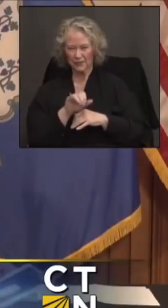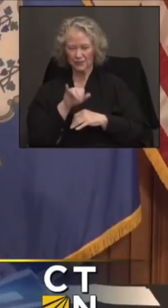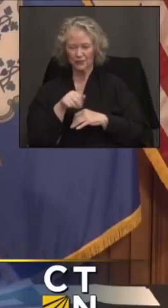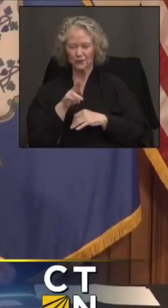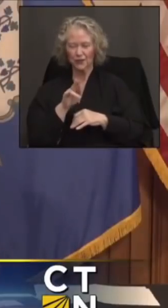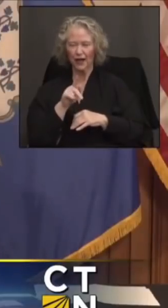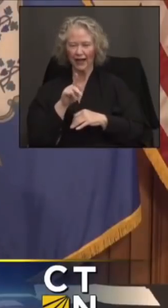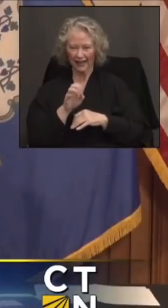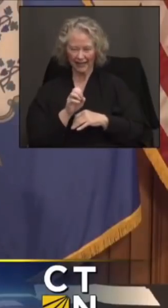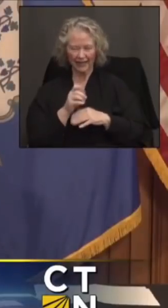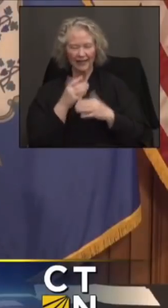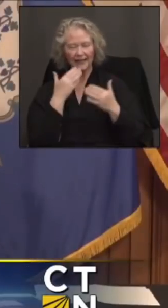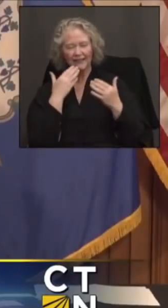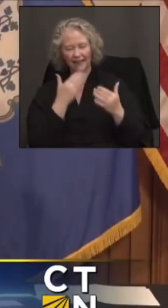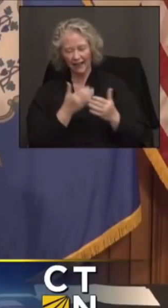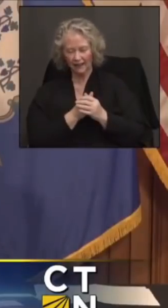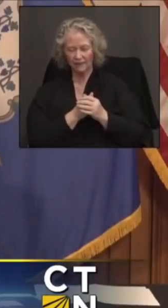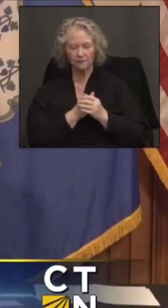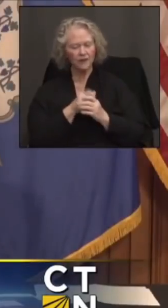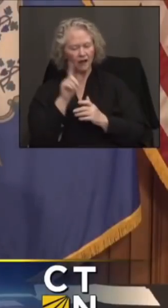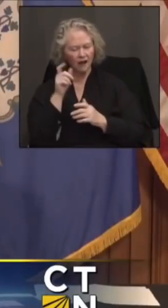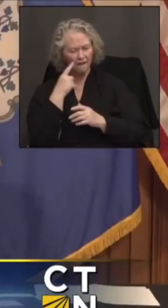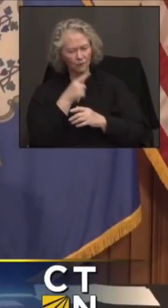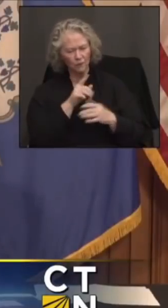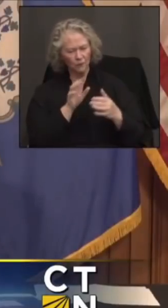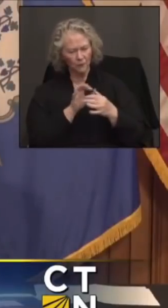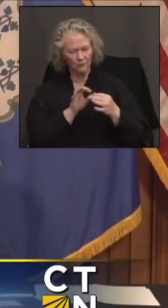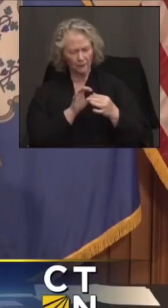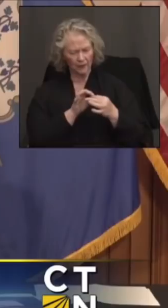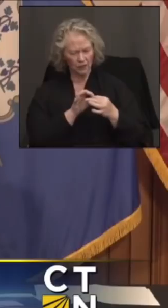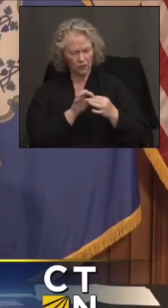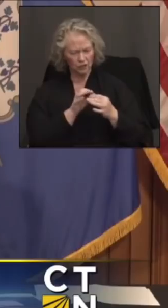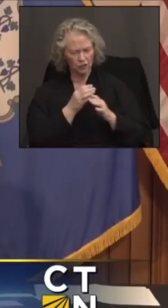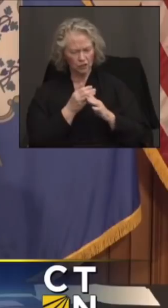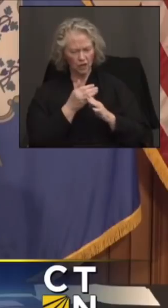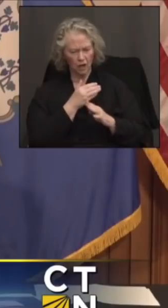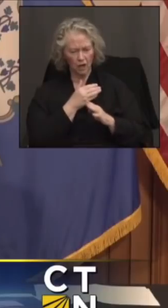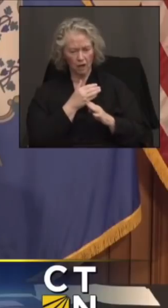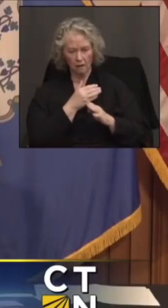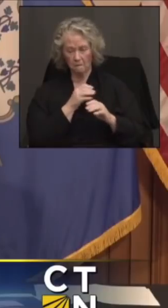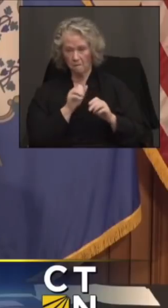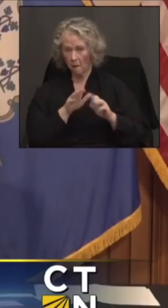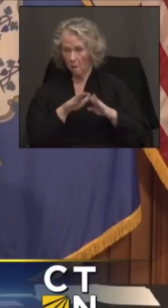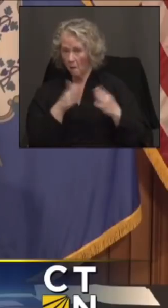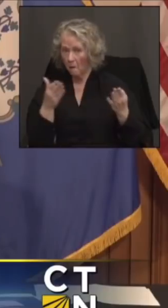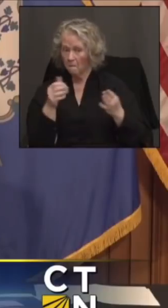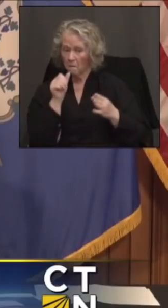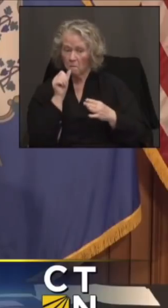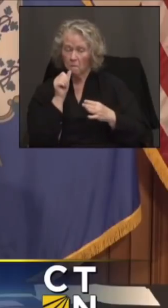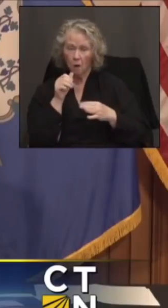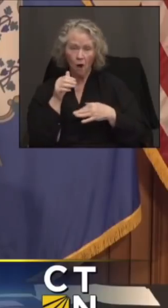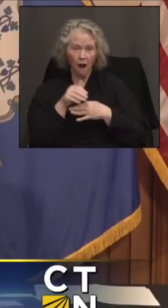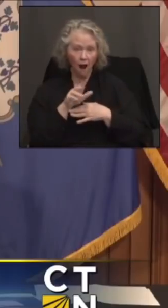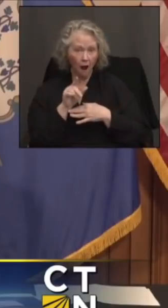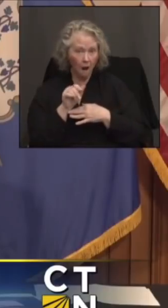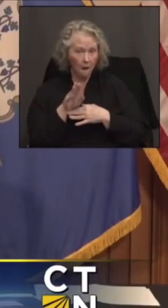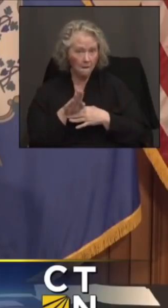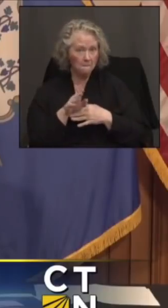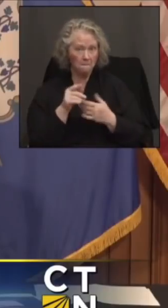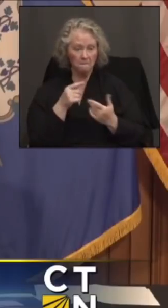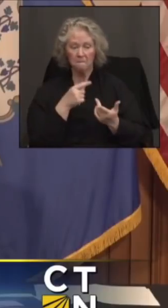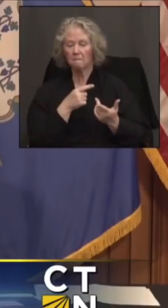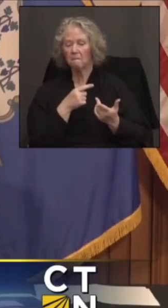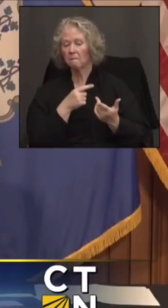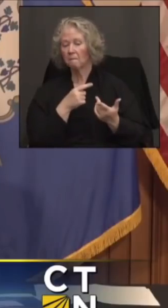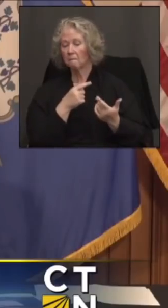Thanks, Max. Governor, you mentioned earlier, or at least you alluded to, opening bars and nightclubs. Is there any threshold now that